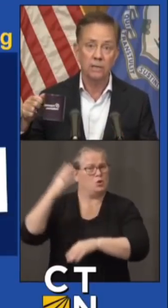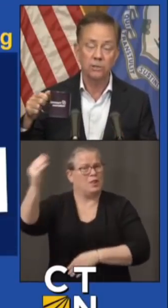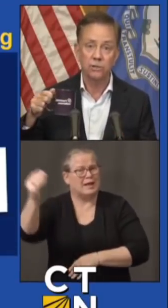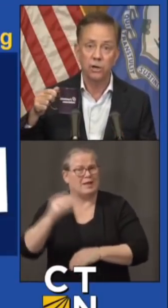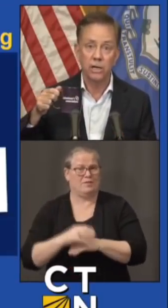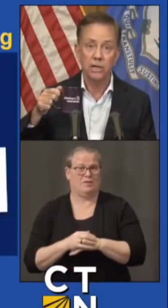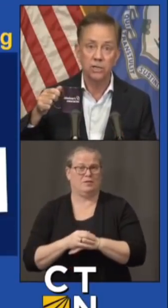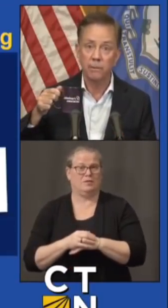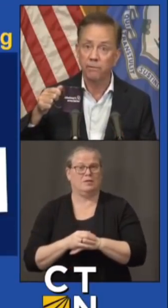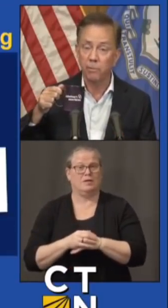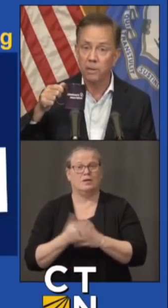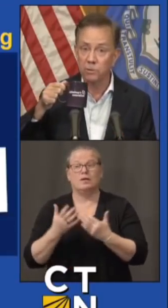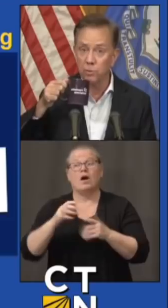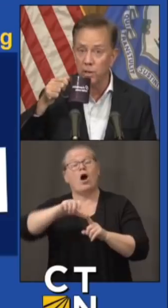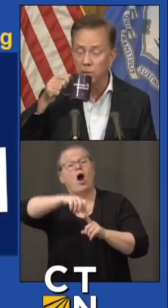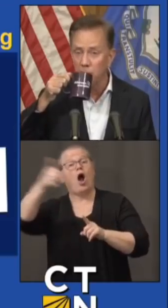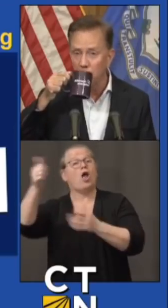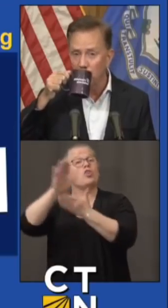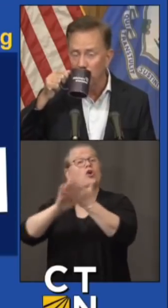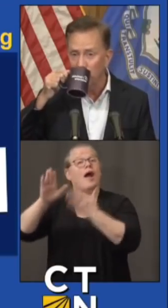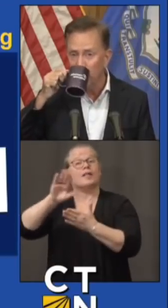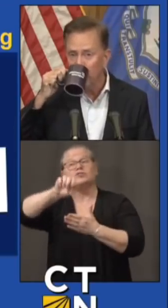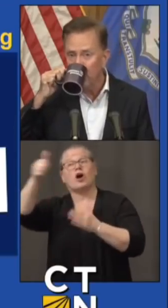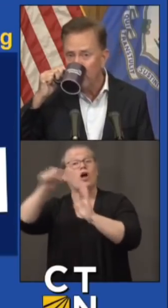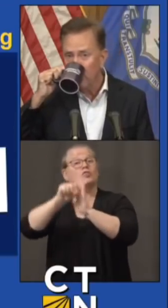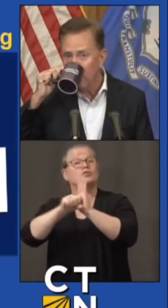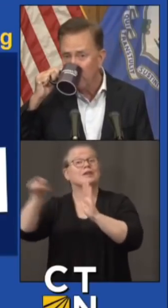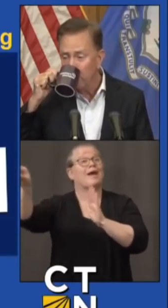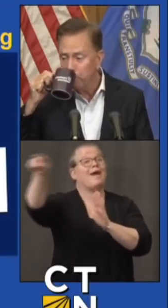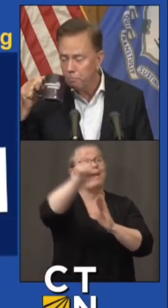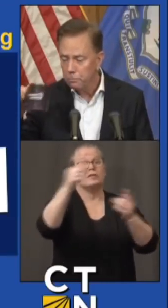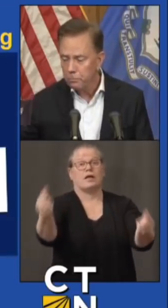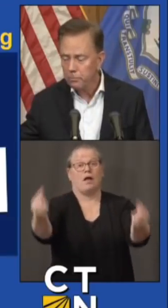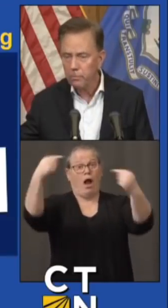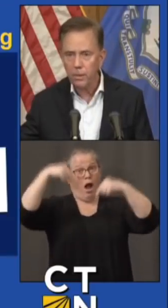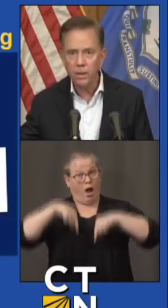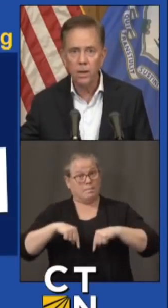the colleges and our kids coming from elsewhere.